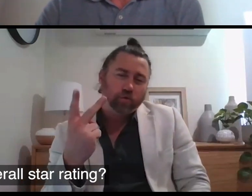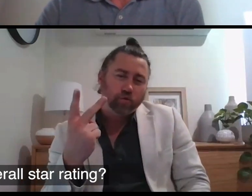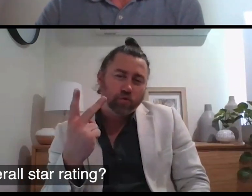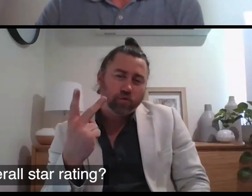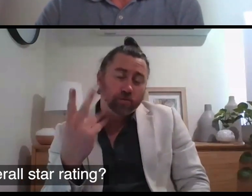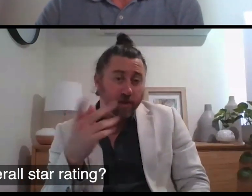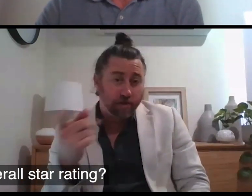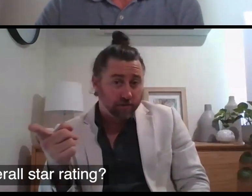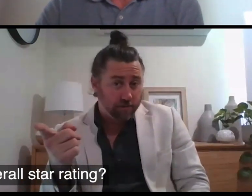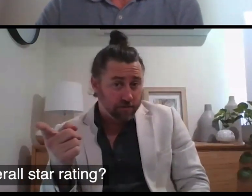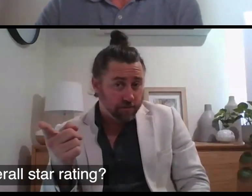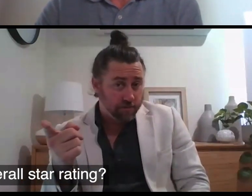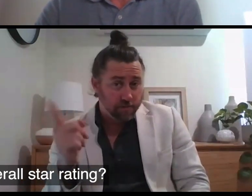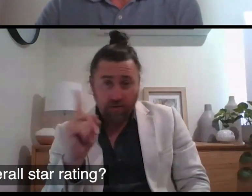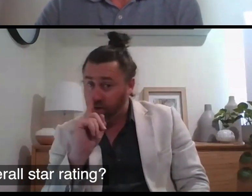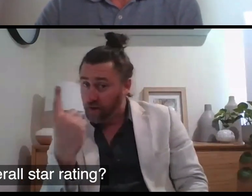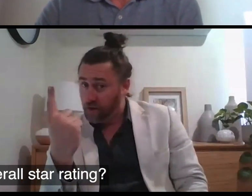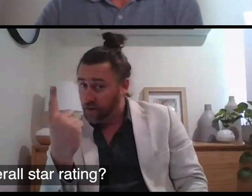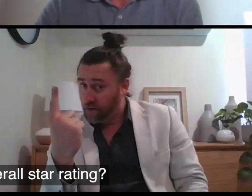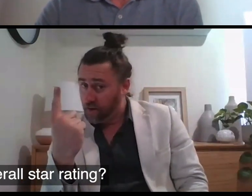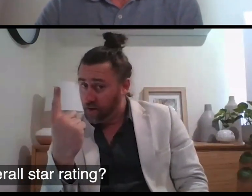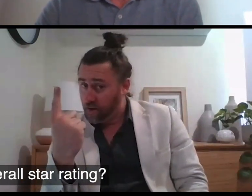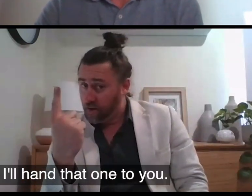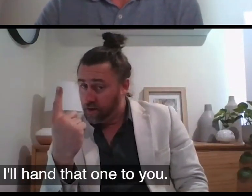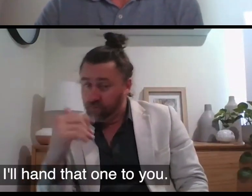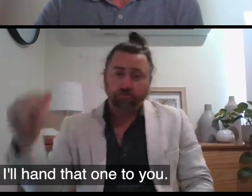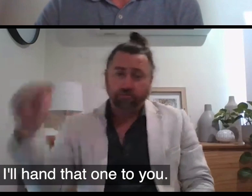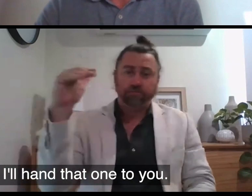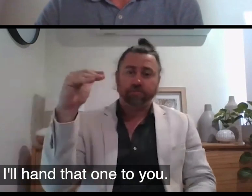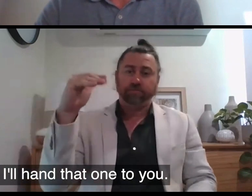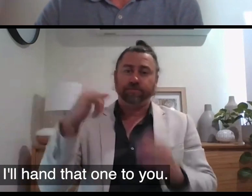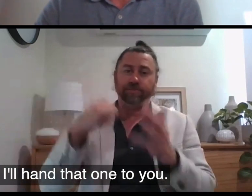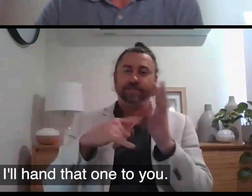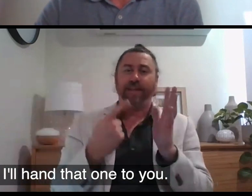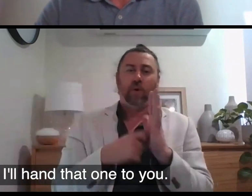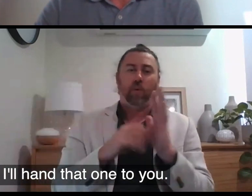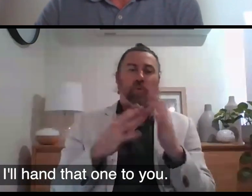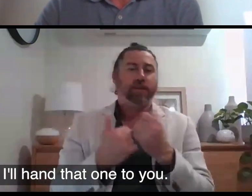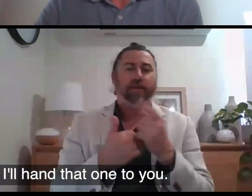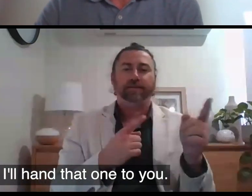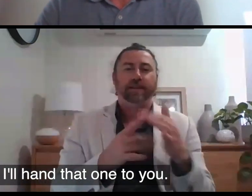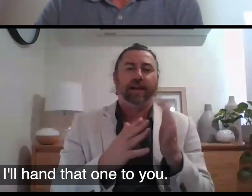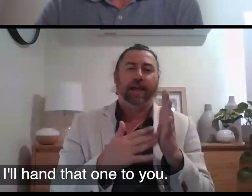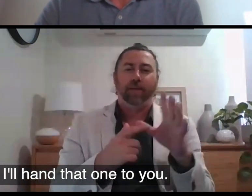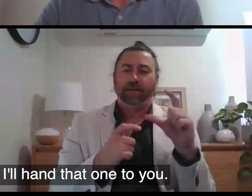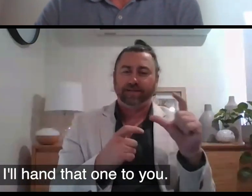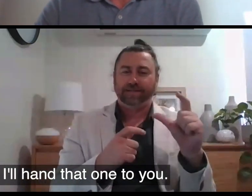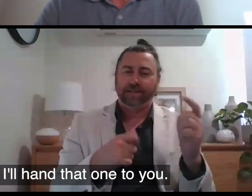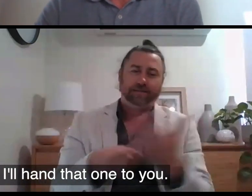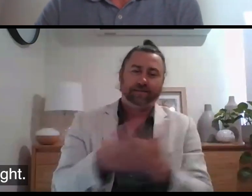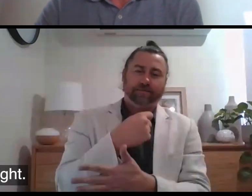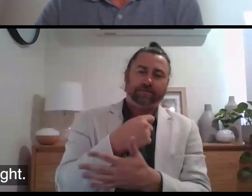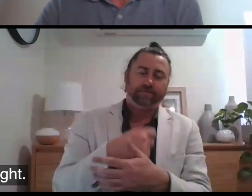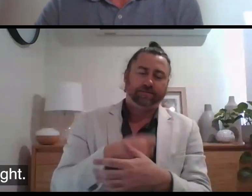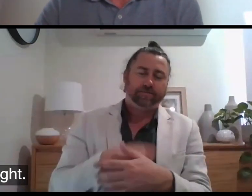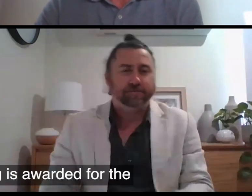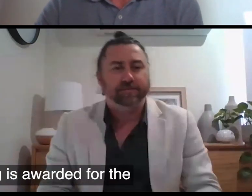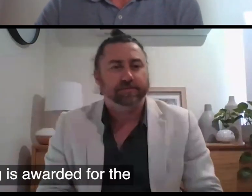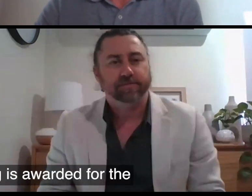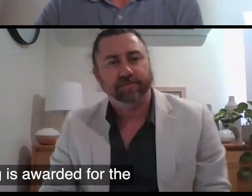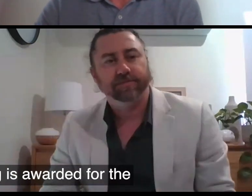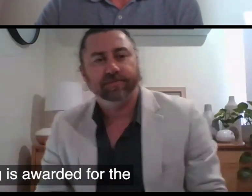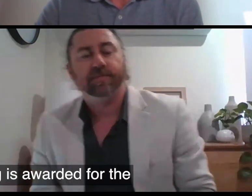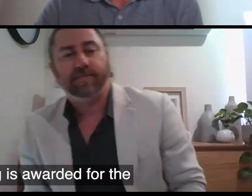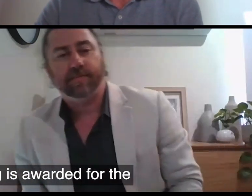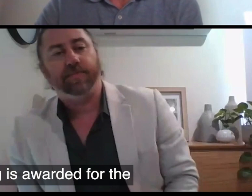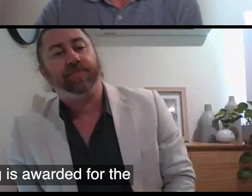I cannot get a higher overall star rating? Emma C, you spoke about this, so I'll hand that one to you. Yeah, that's right.